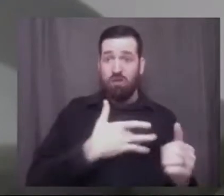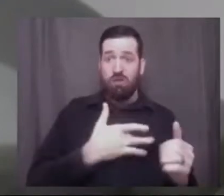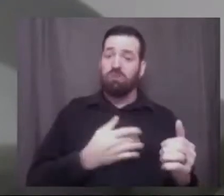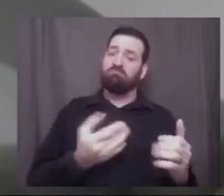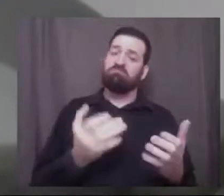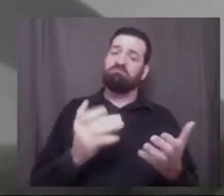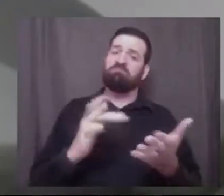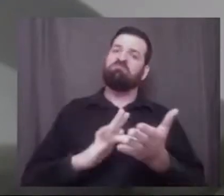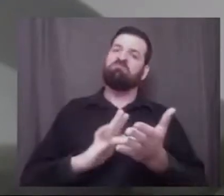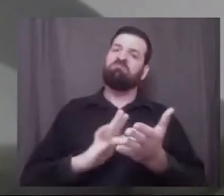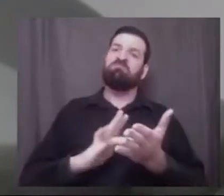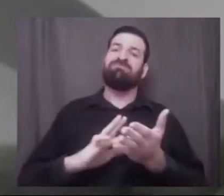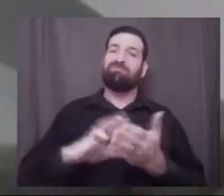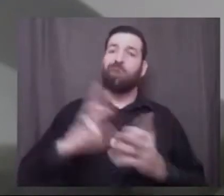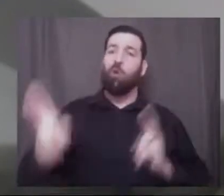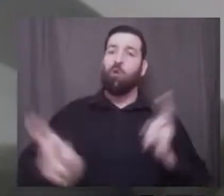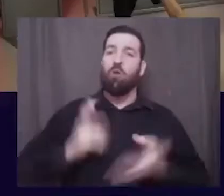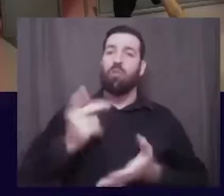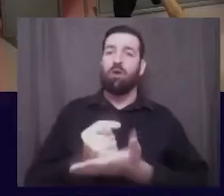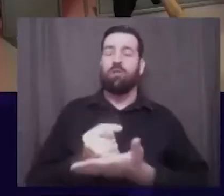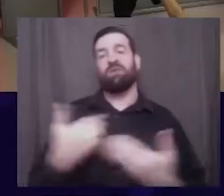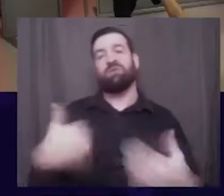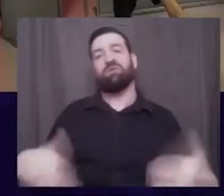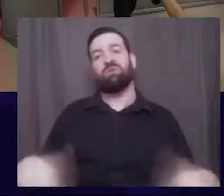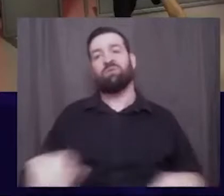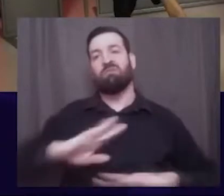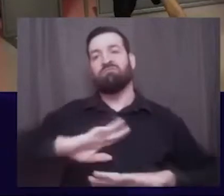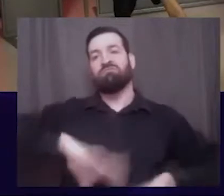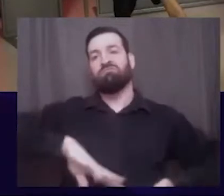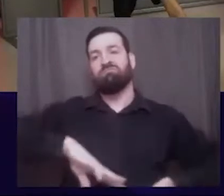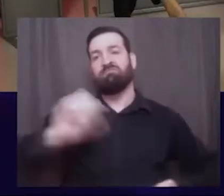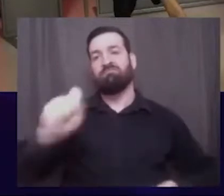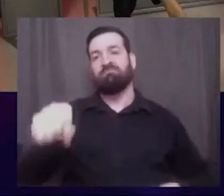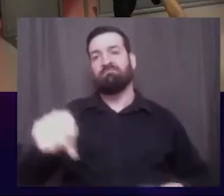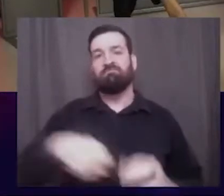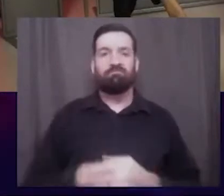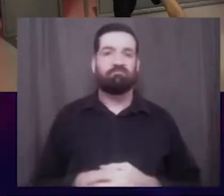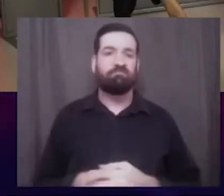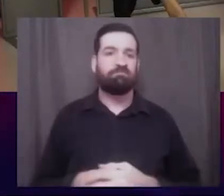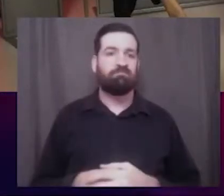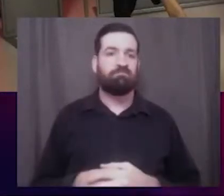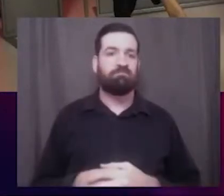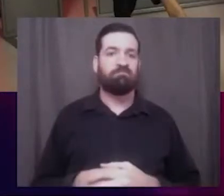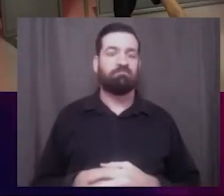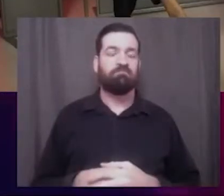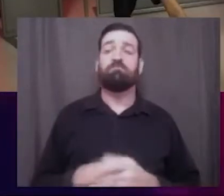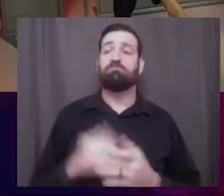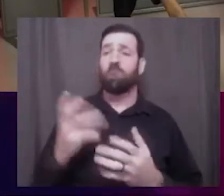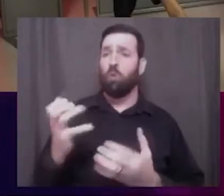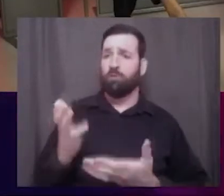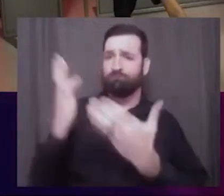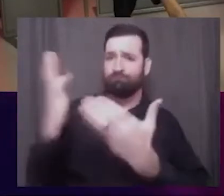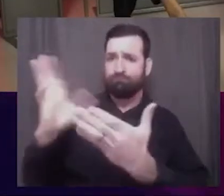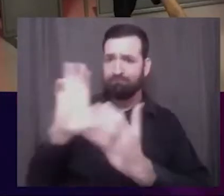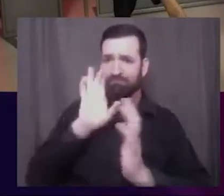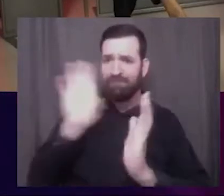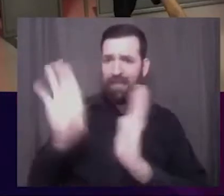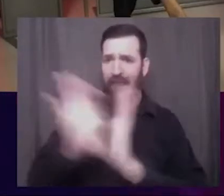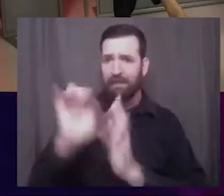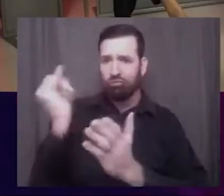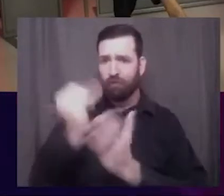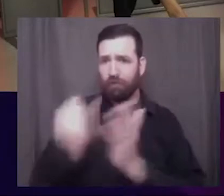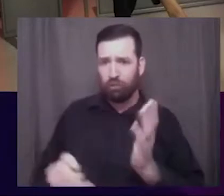hormone therapy is very reassuring. I want to bring up an illustration that we have that we want to show our viewers,